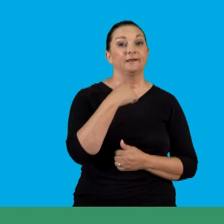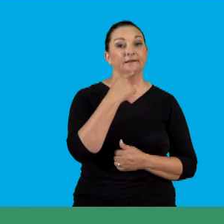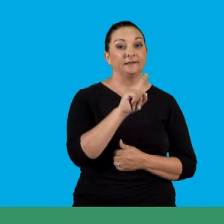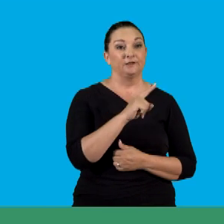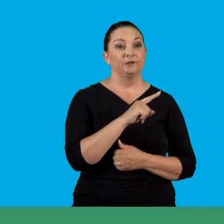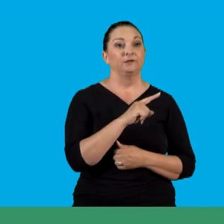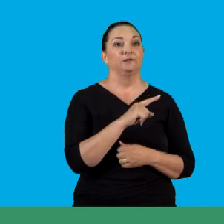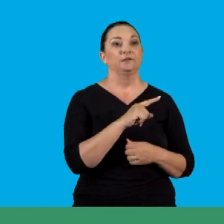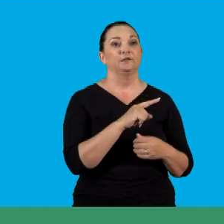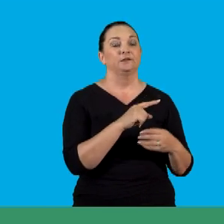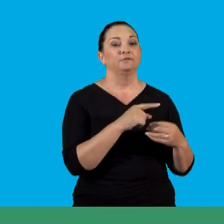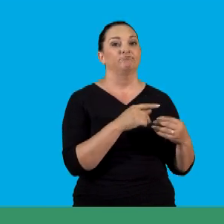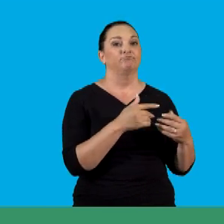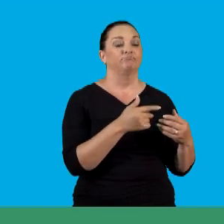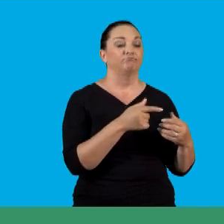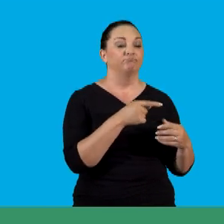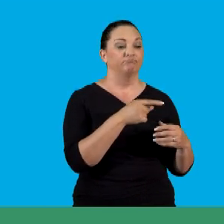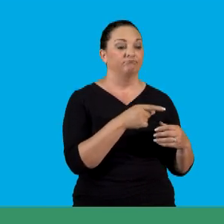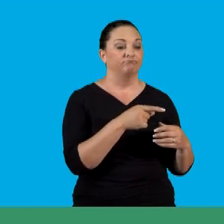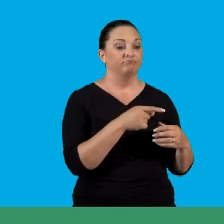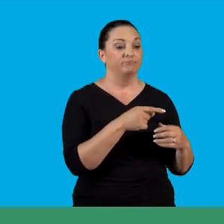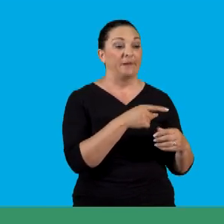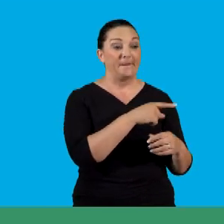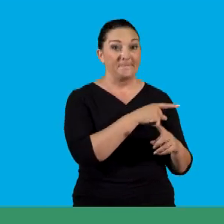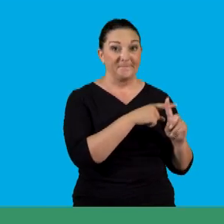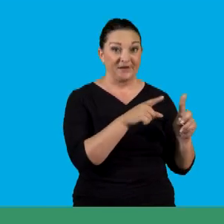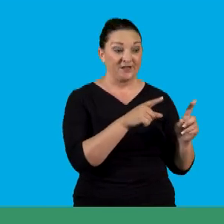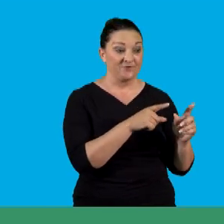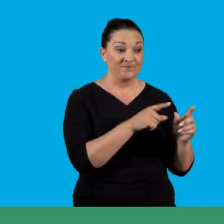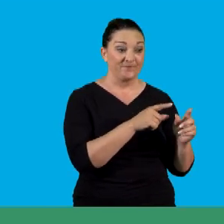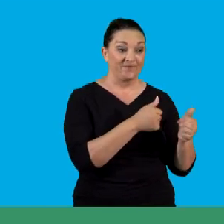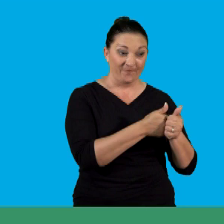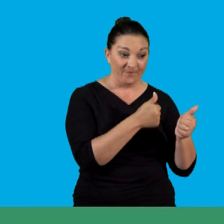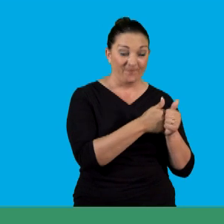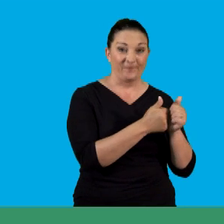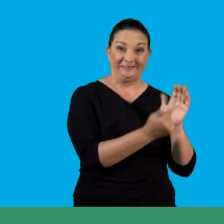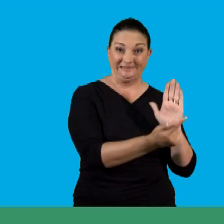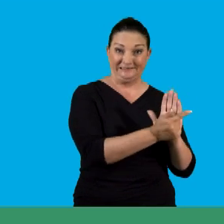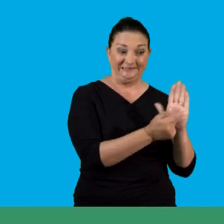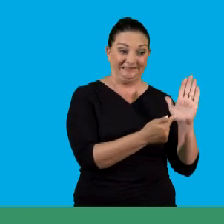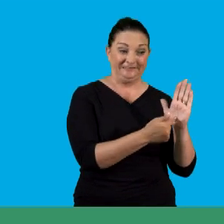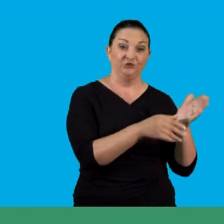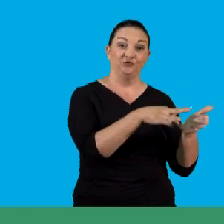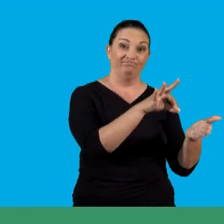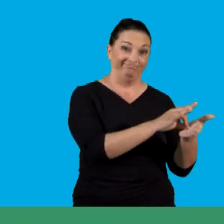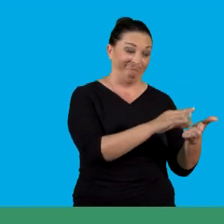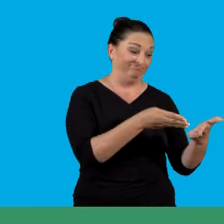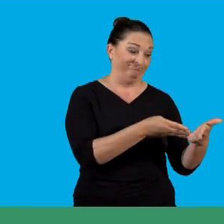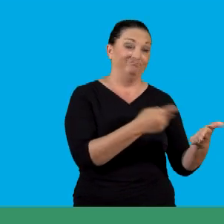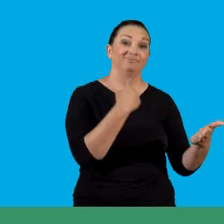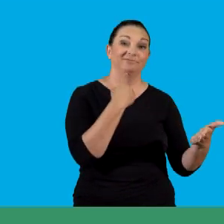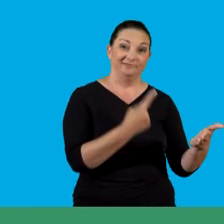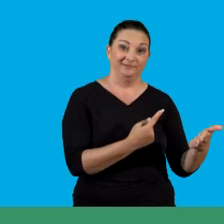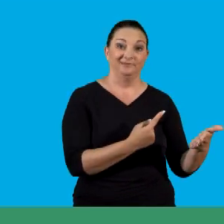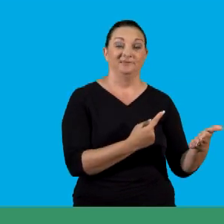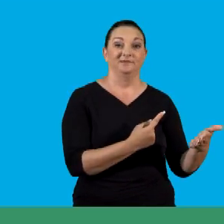businesses under this sector, which is the formal sector, are bound by legislation. So there's a contract that is being signed by the